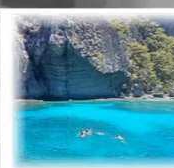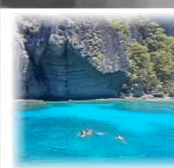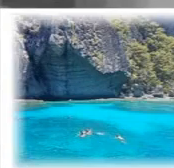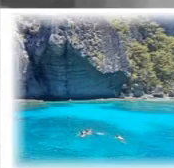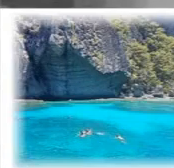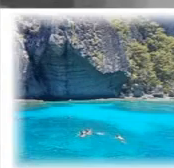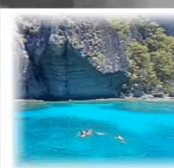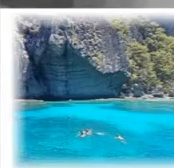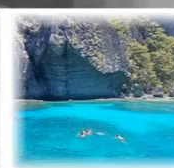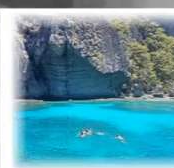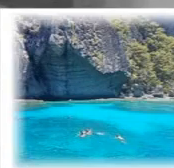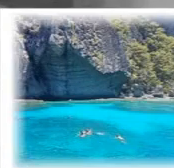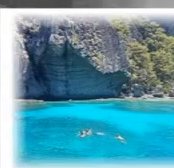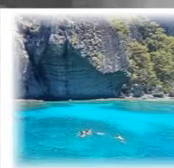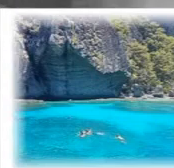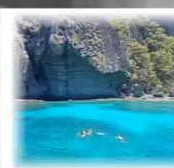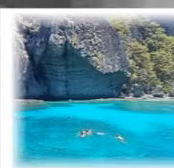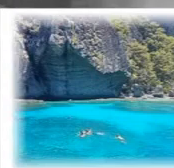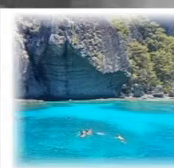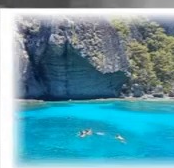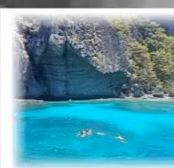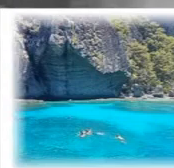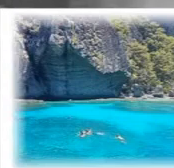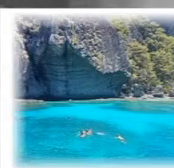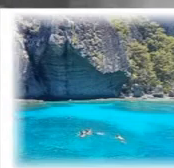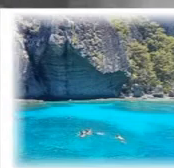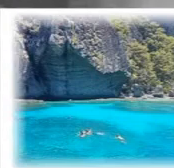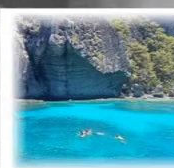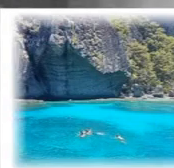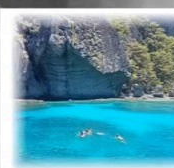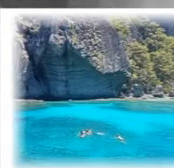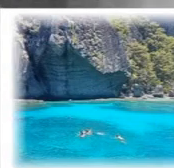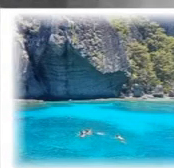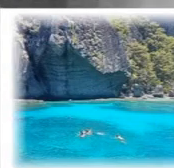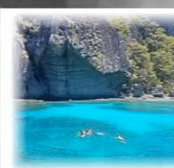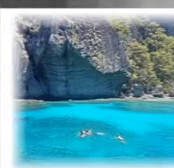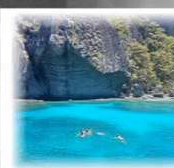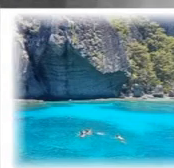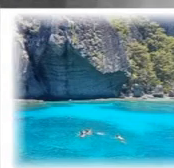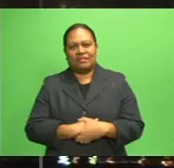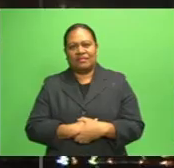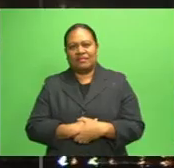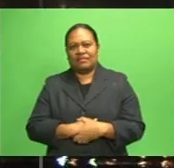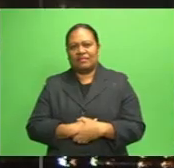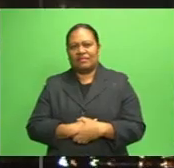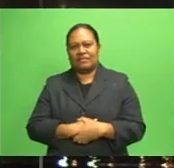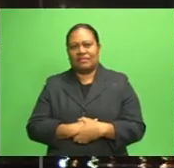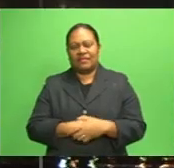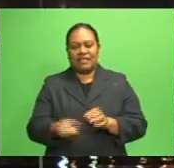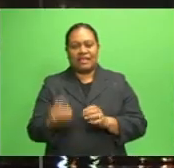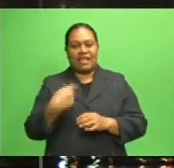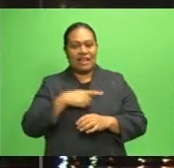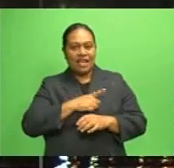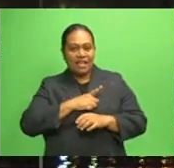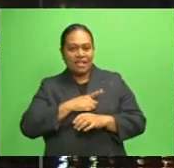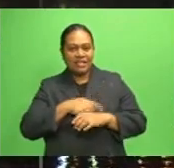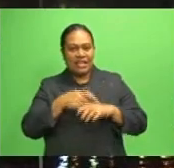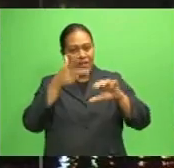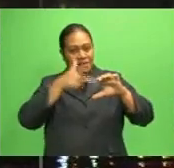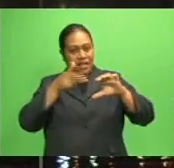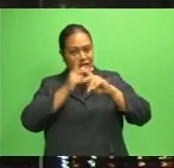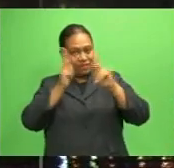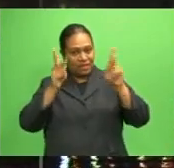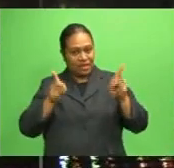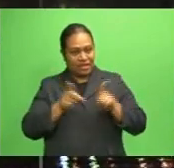tourism industry? Visit our FBC website to answer. And you can send us newsworthy pictures and videos to